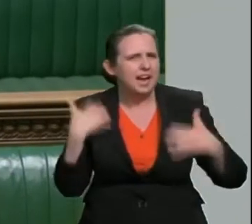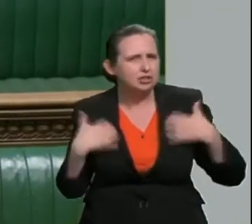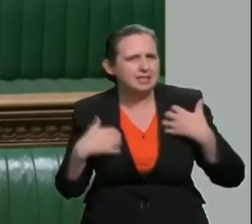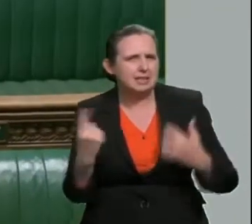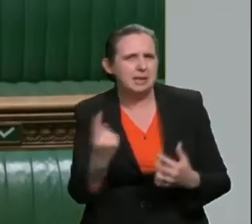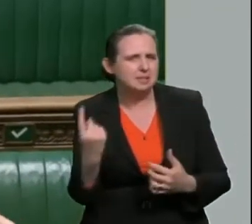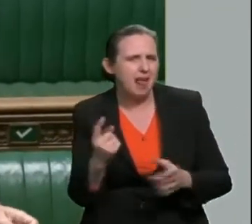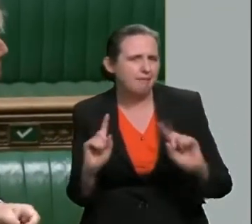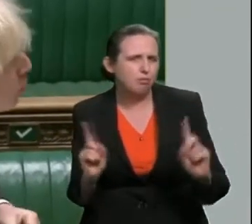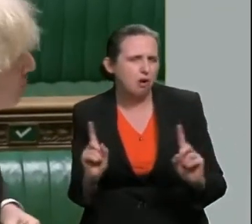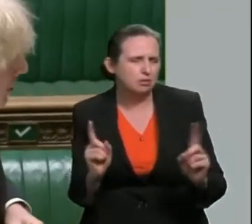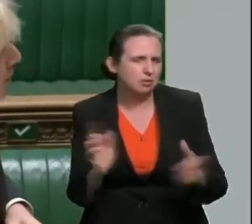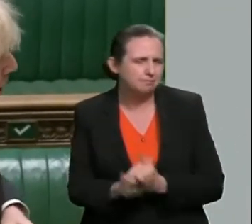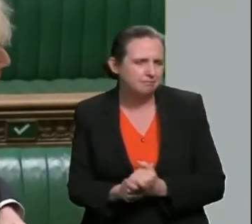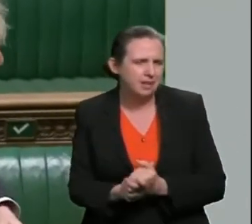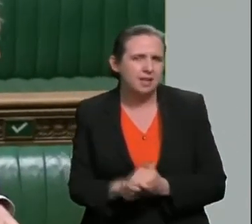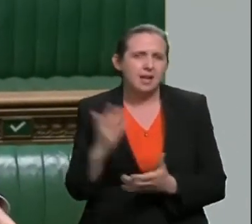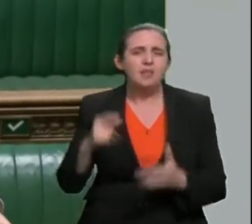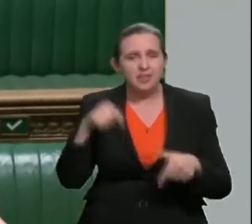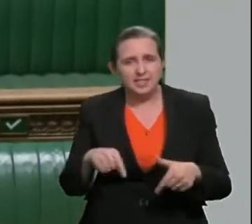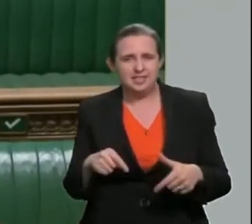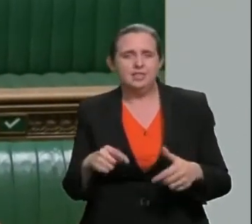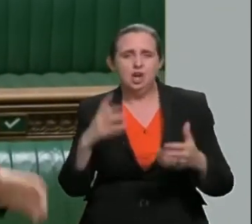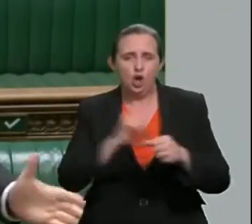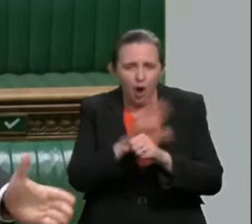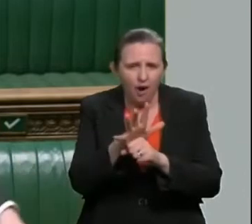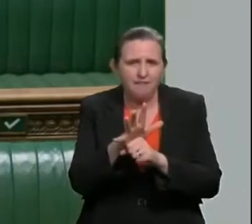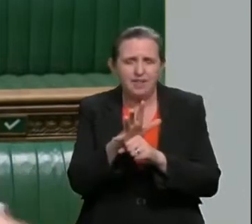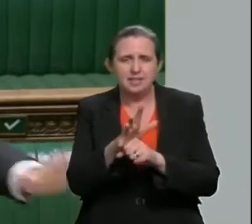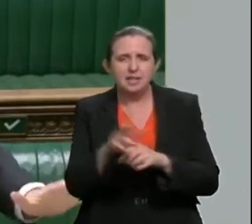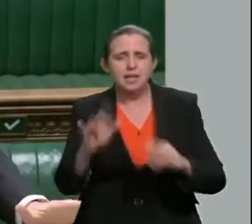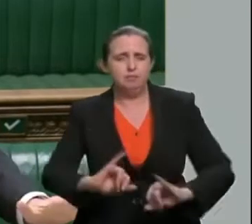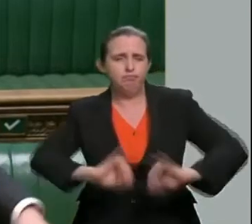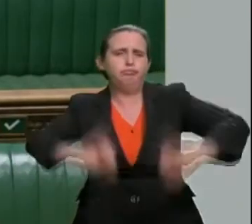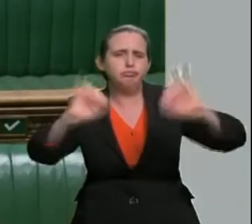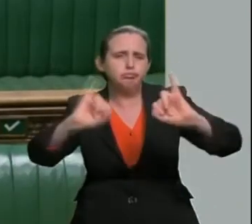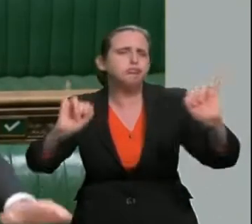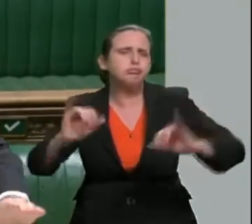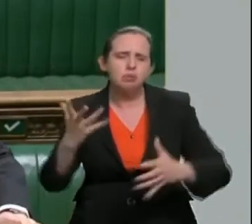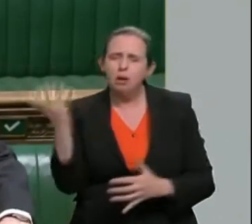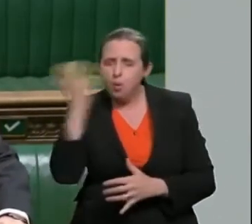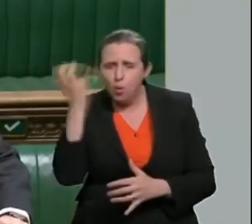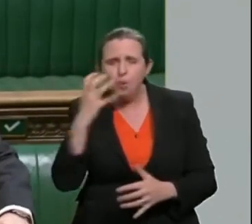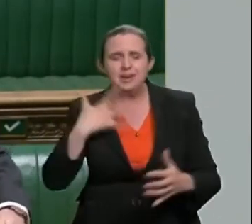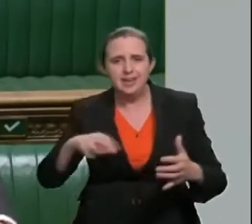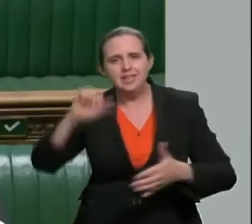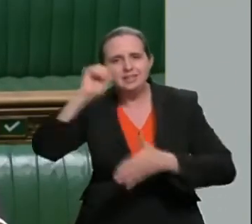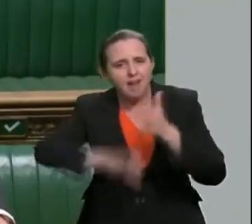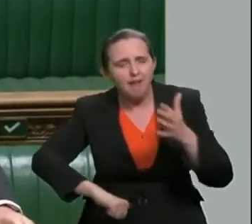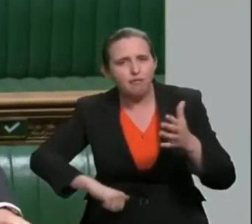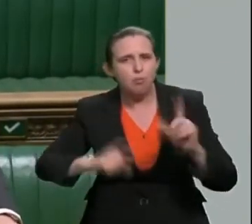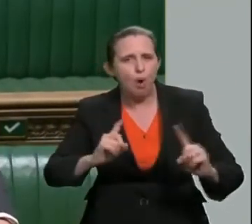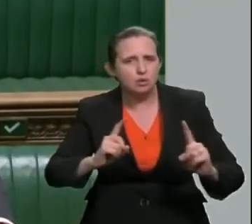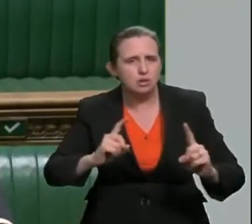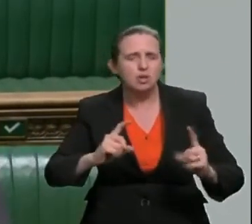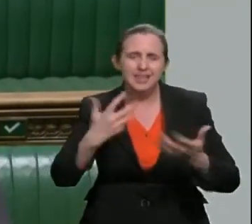some people have said that this is a good crisis, Mr. Speaker. Some people have said this is a good crisis. Some people have said that